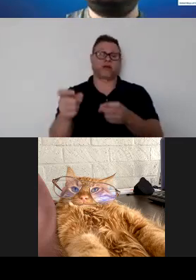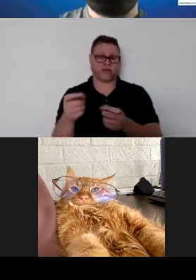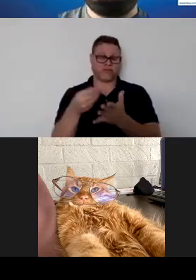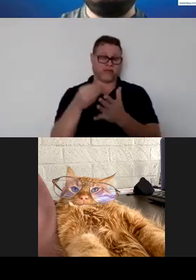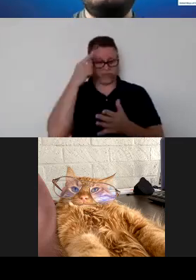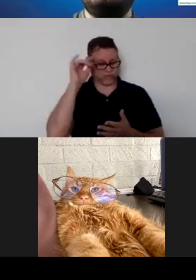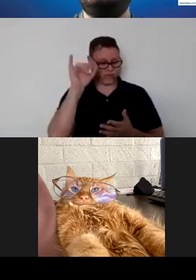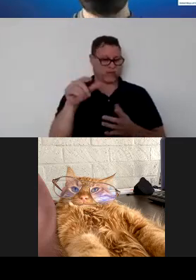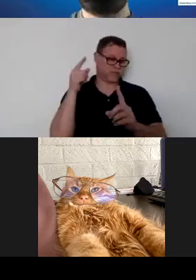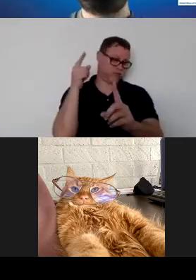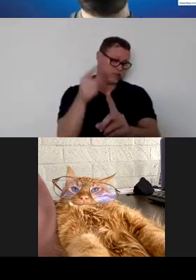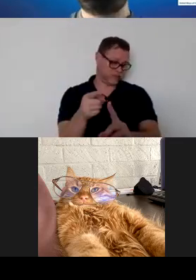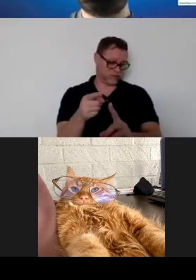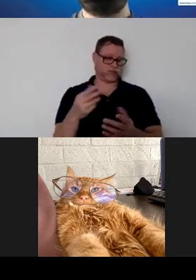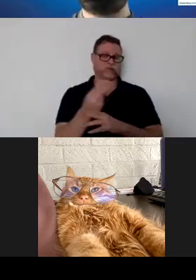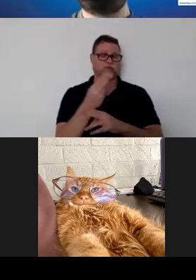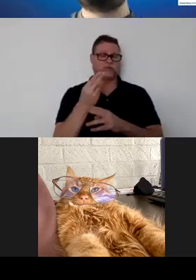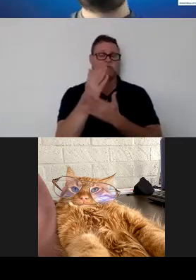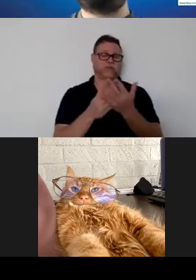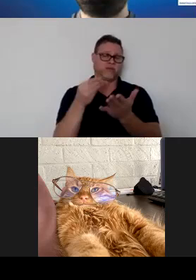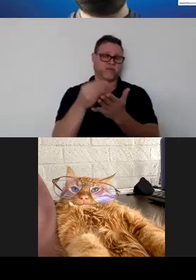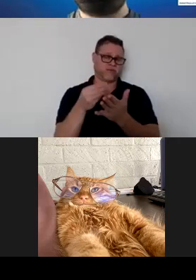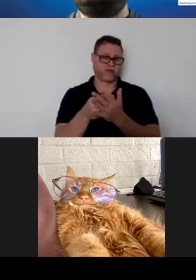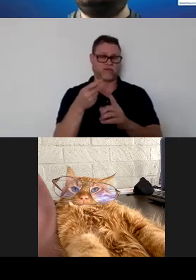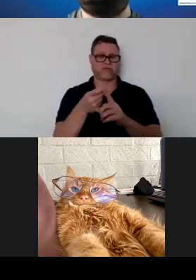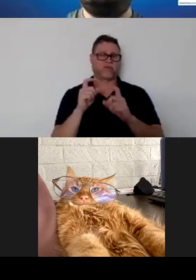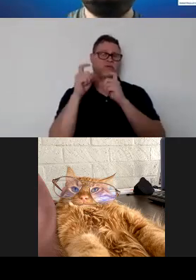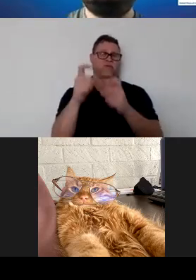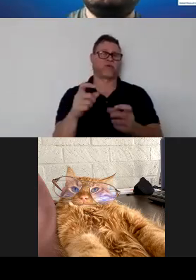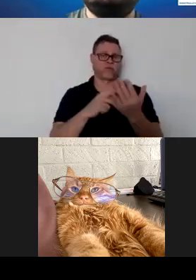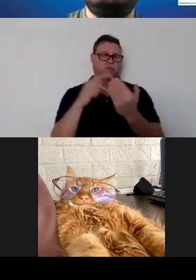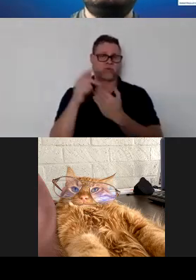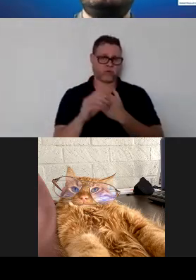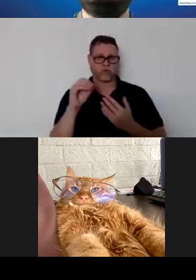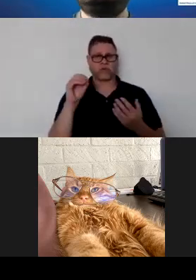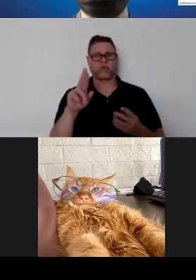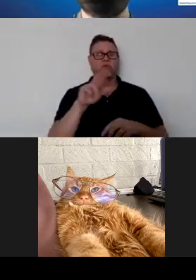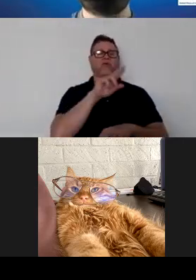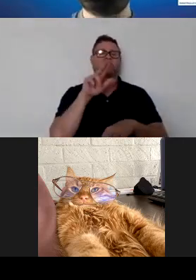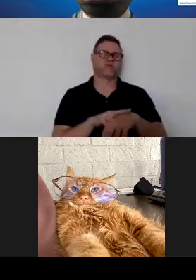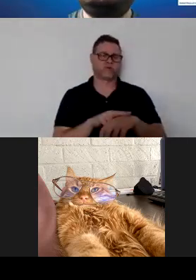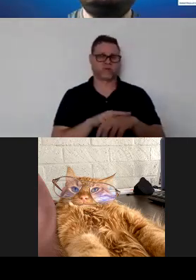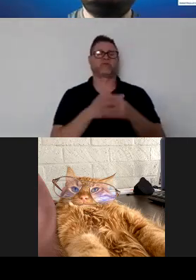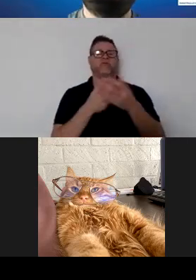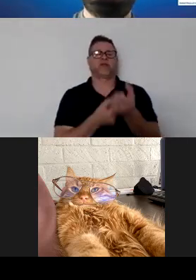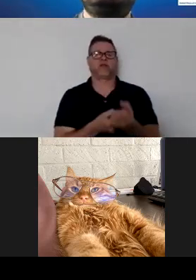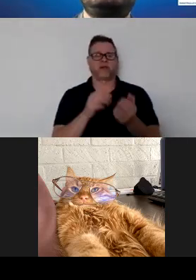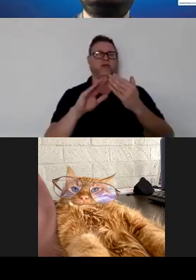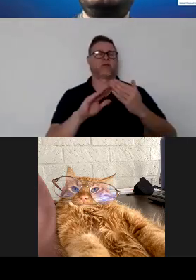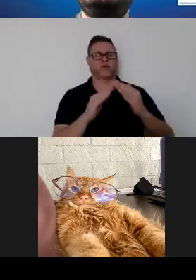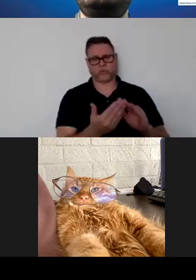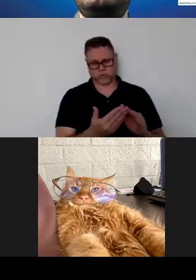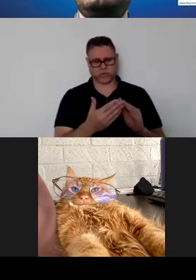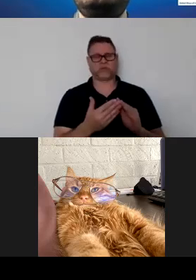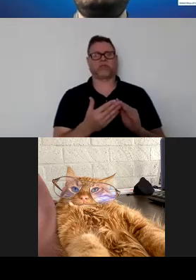that specifically, or utilize some of the funding from the grant program itself, or of course, relying on the community, in